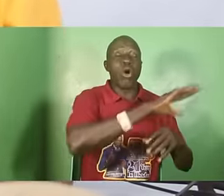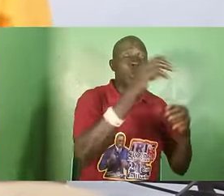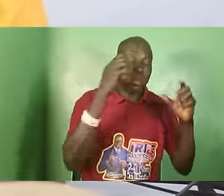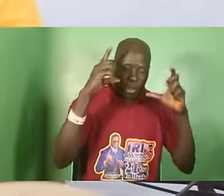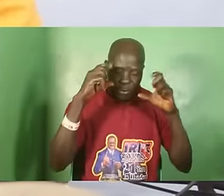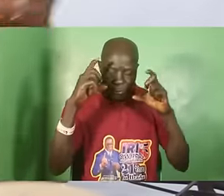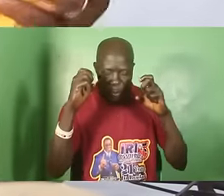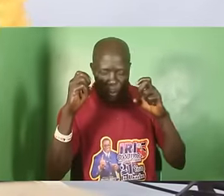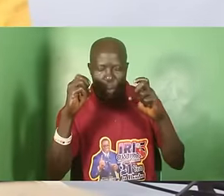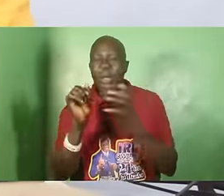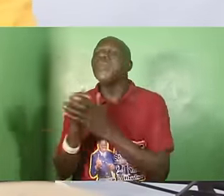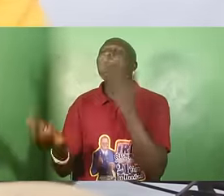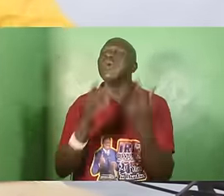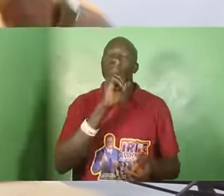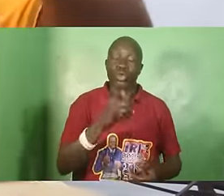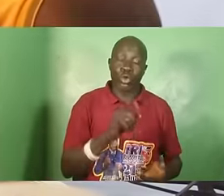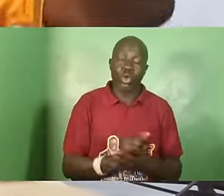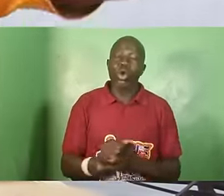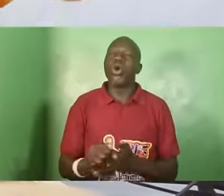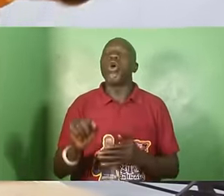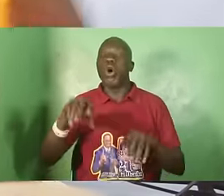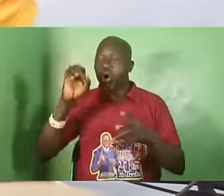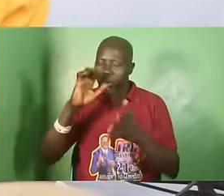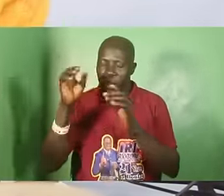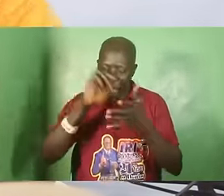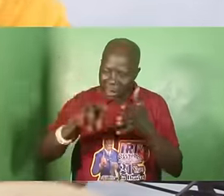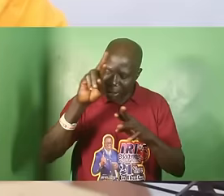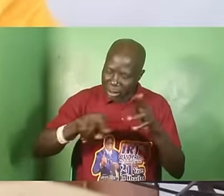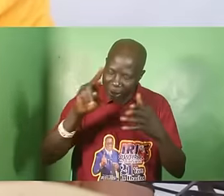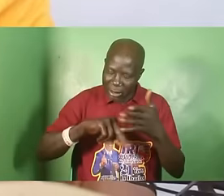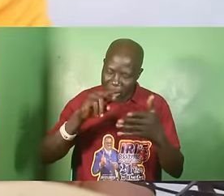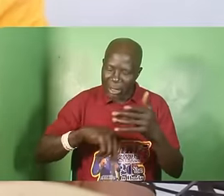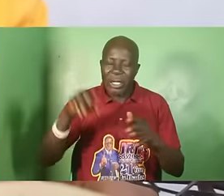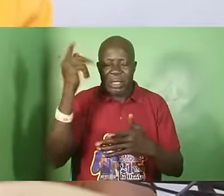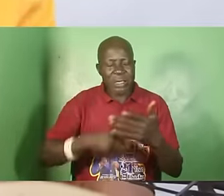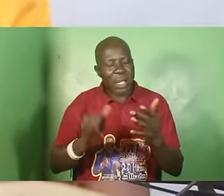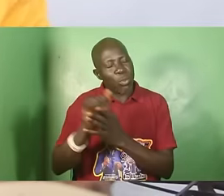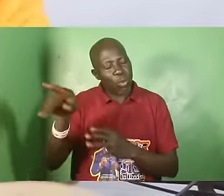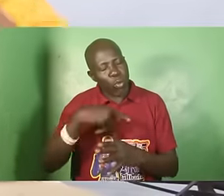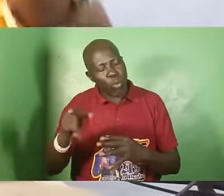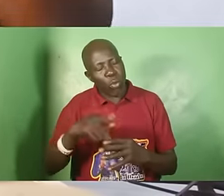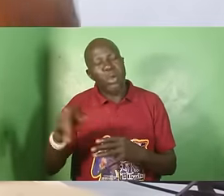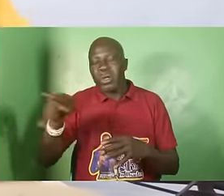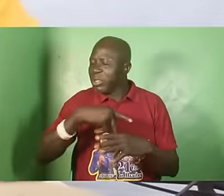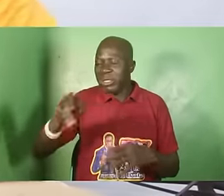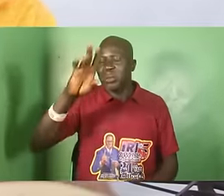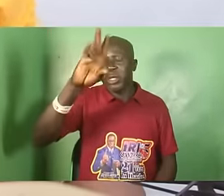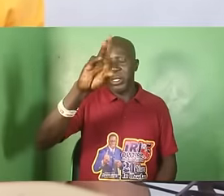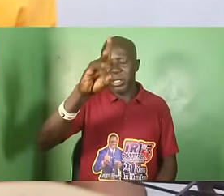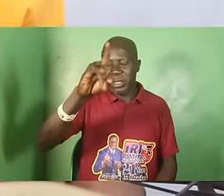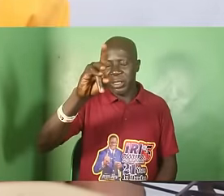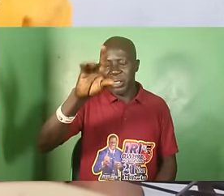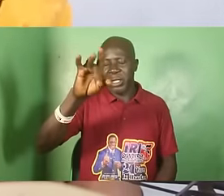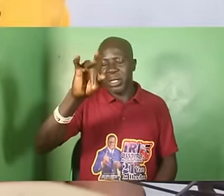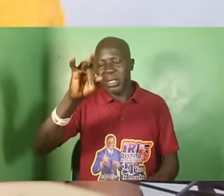the photographs. And make sure pay. Make sure. And cast out to near Baratu. We come for ceremony. Sam, whatever I can see. Which Sam will you read? Sam 18. Sam 18.